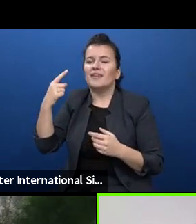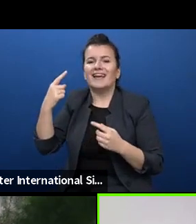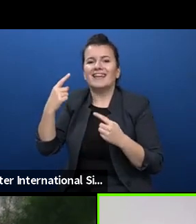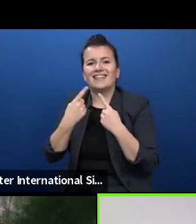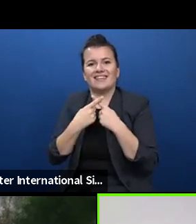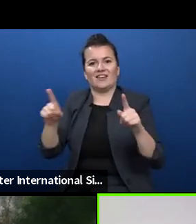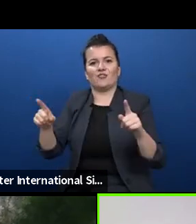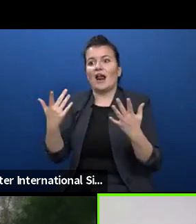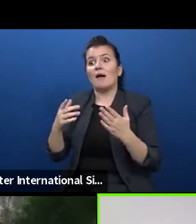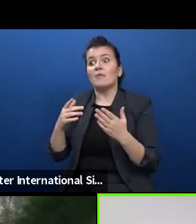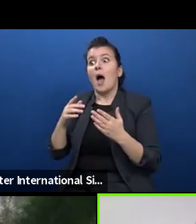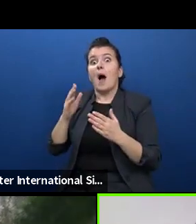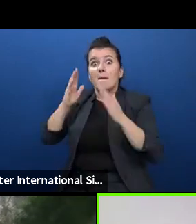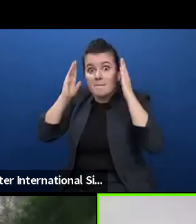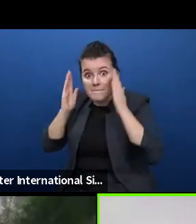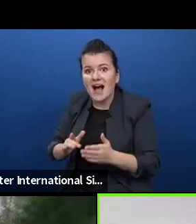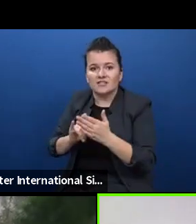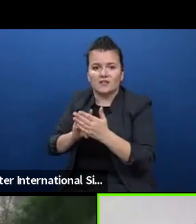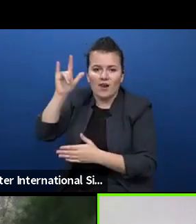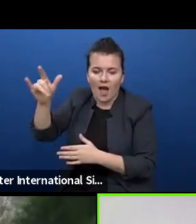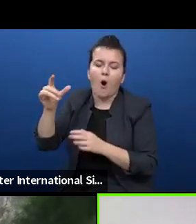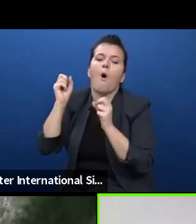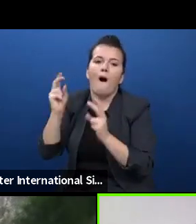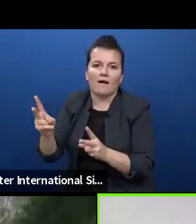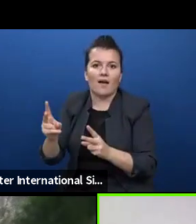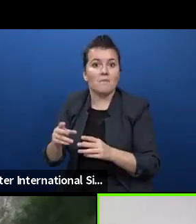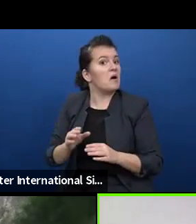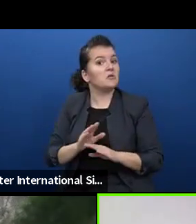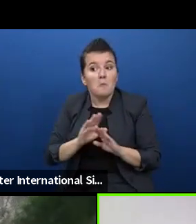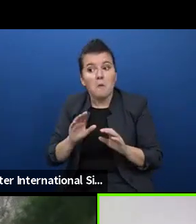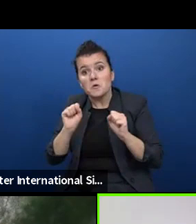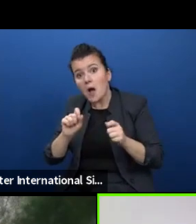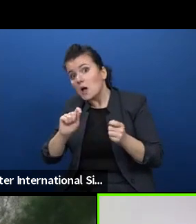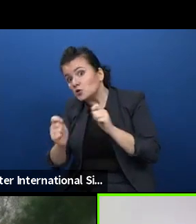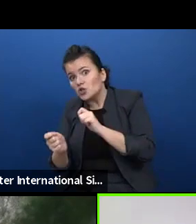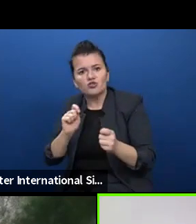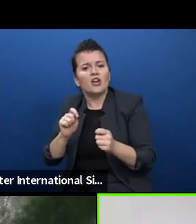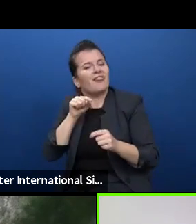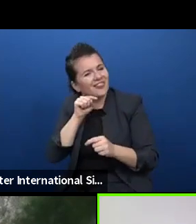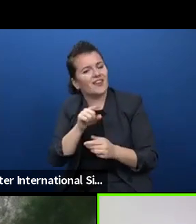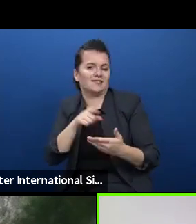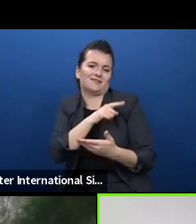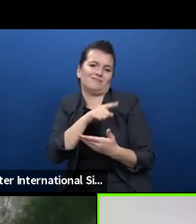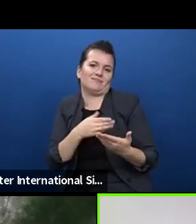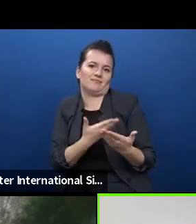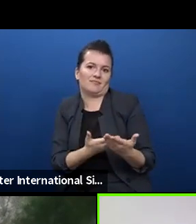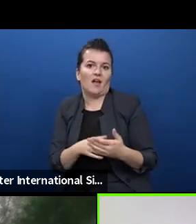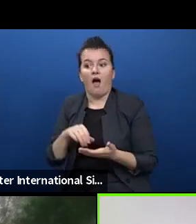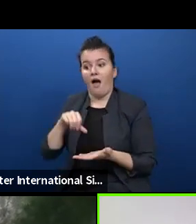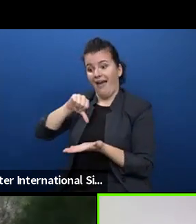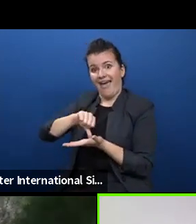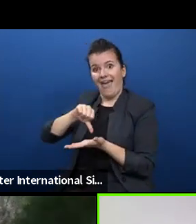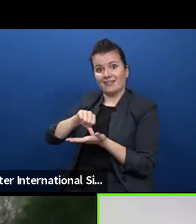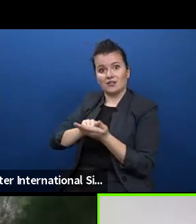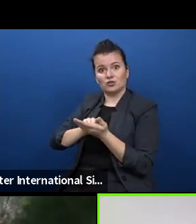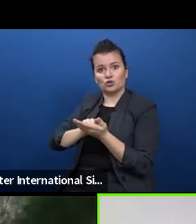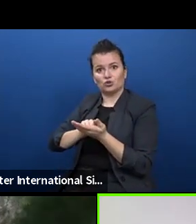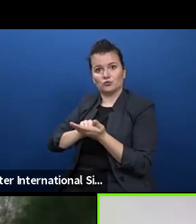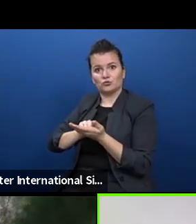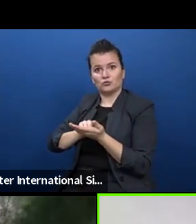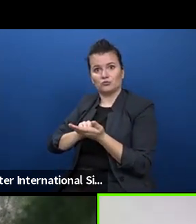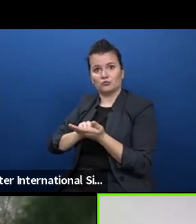essential flying. mean, I think I think we've all learned from this experience that really, you don't need to get up from Athens and fly to Copenhagen for a two